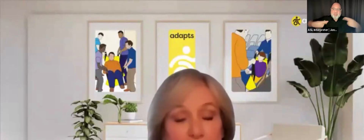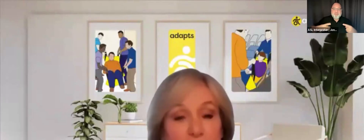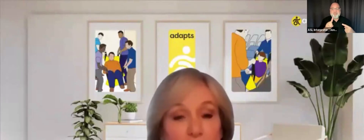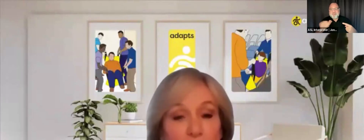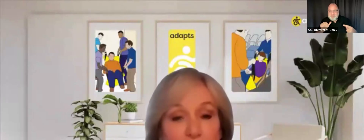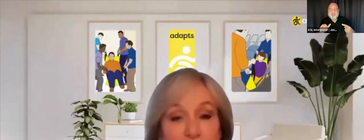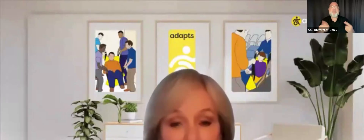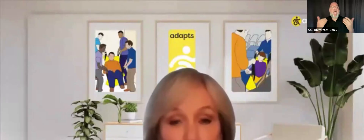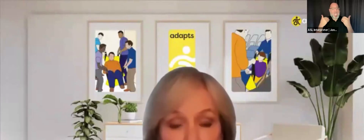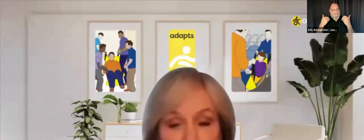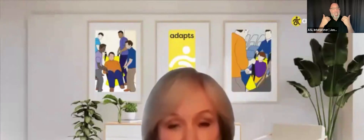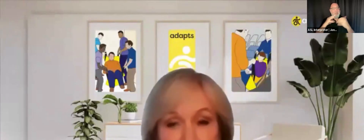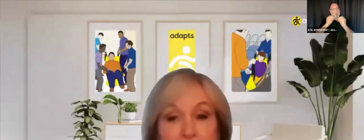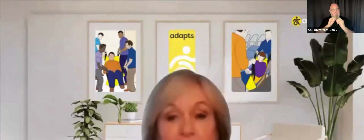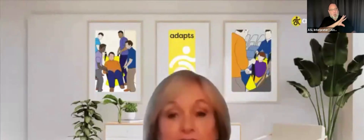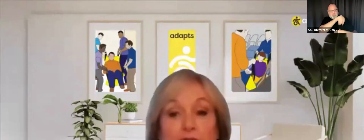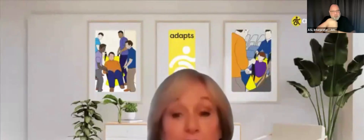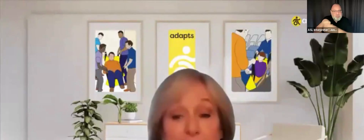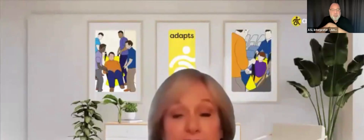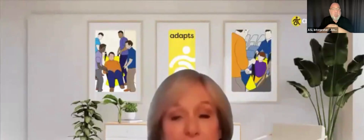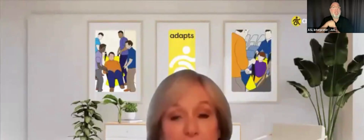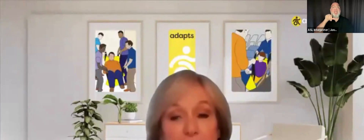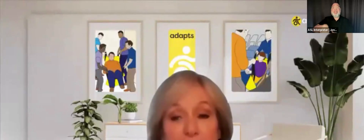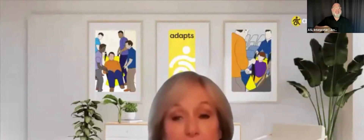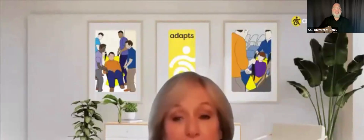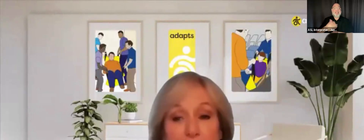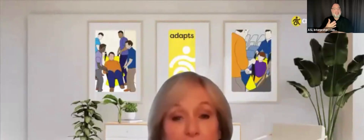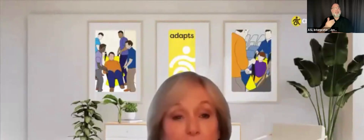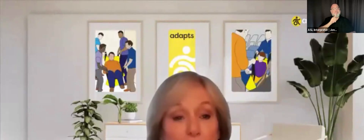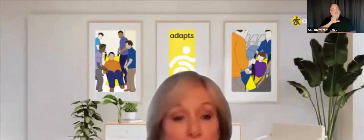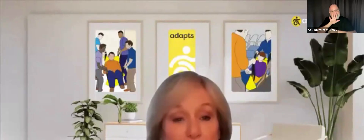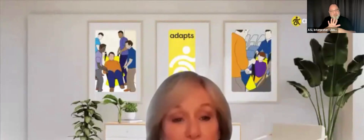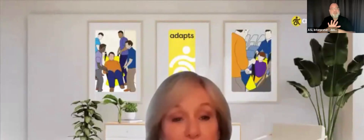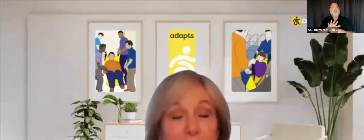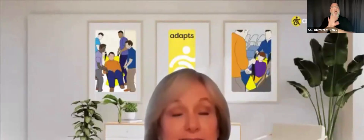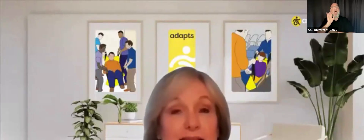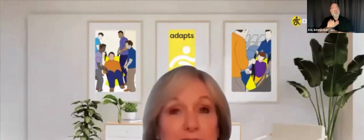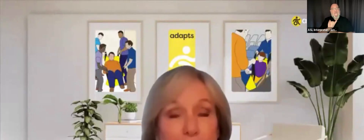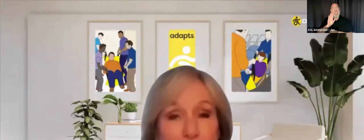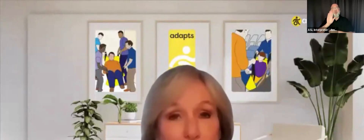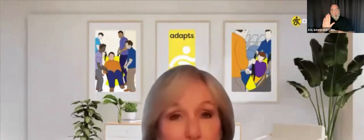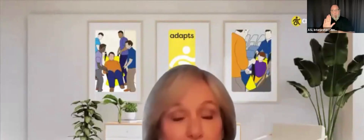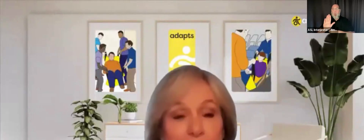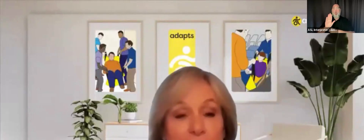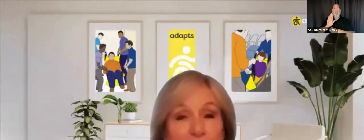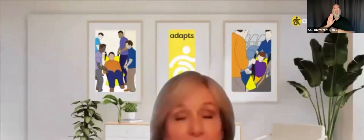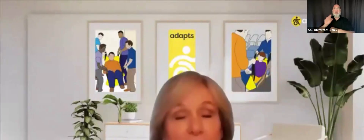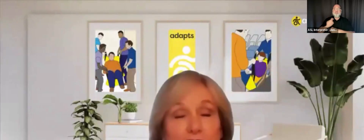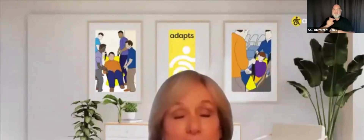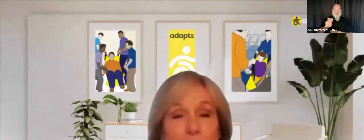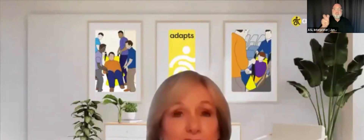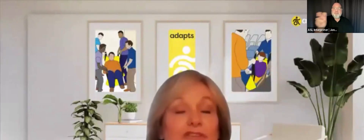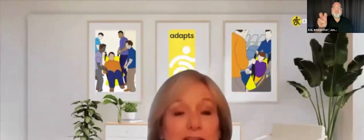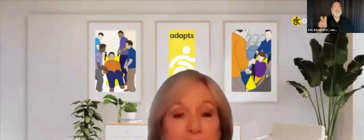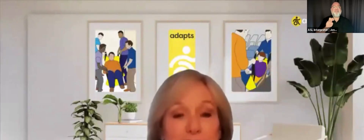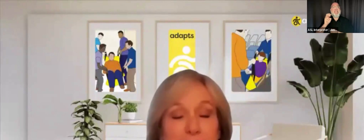ADAPTS isn't just a product, it's a promise that your destination is ready, welcoming, and safe for everyone. Thank